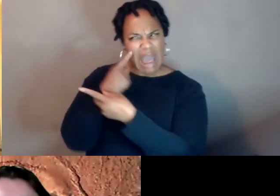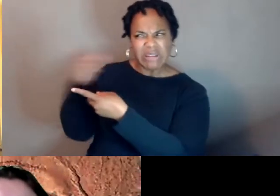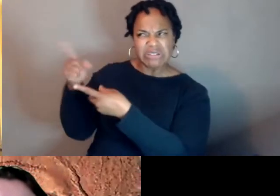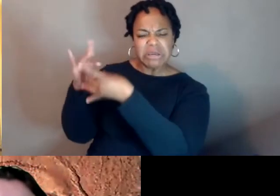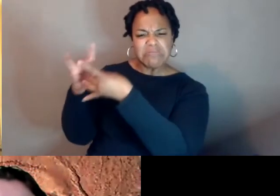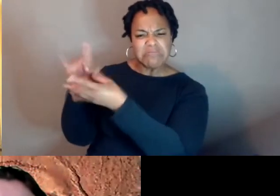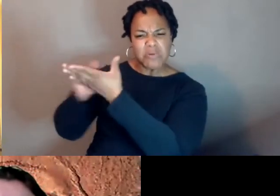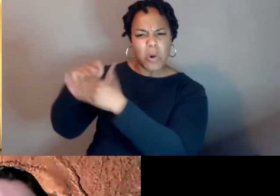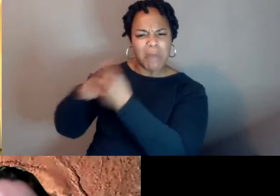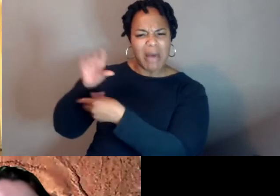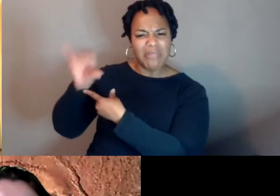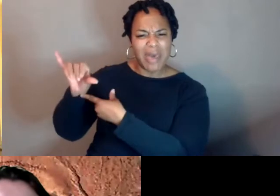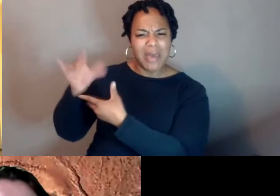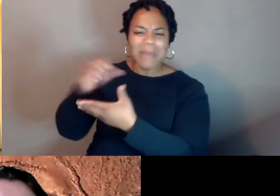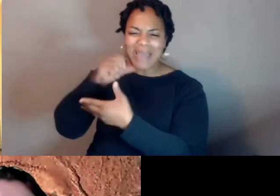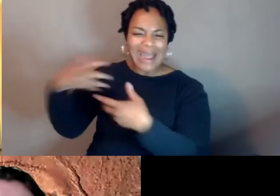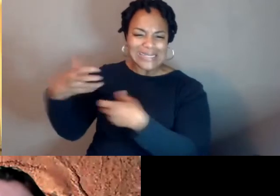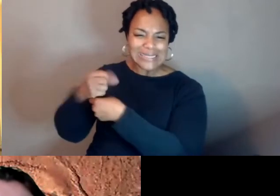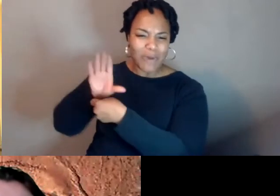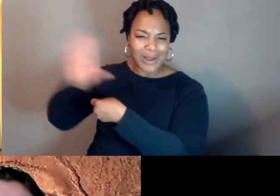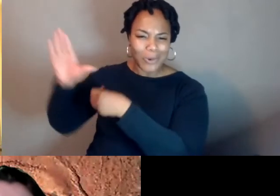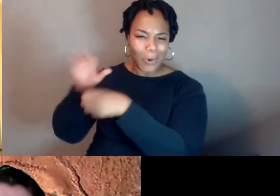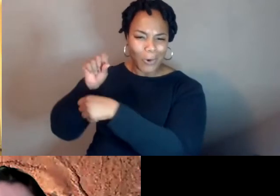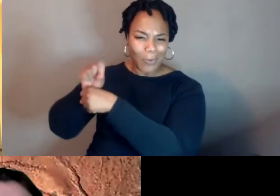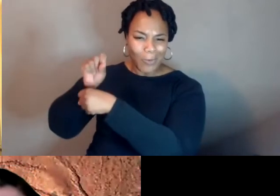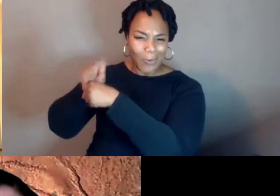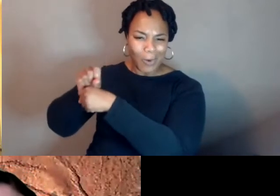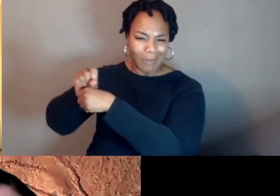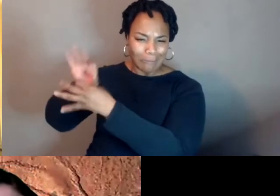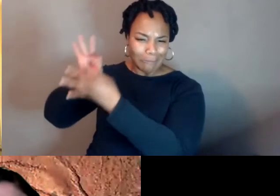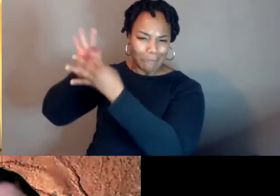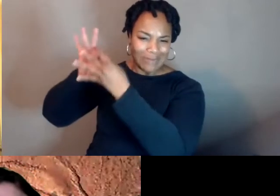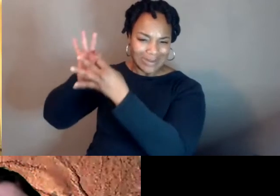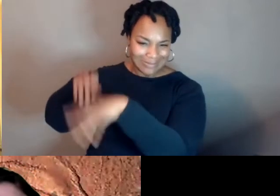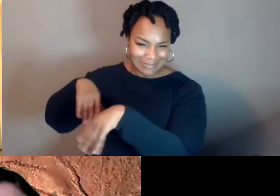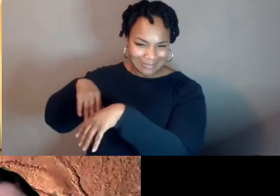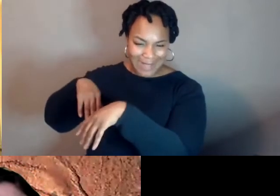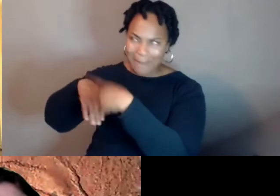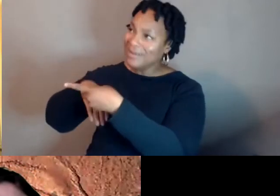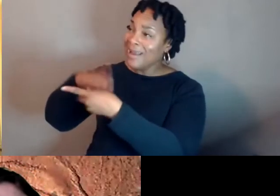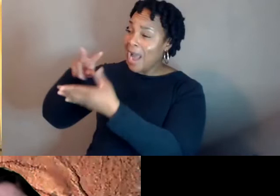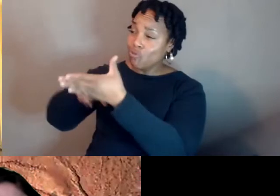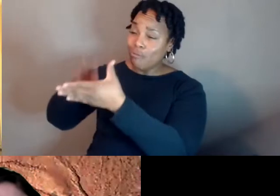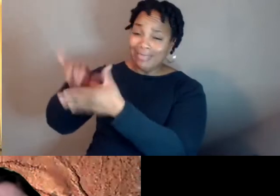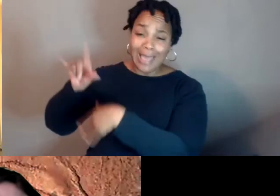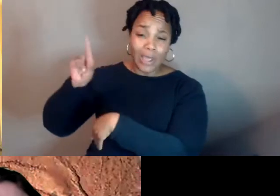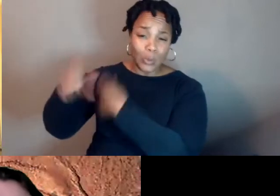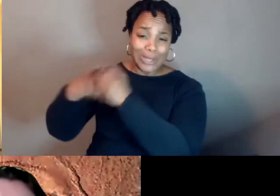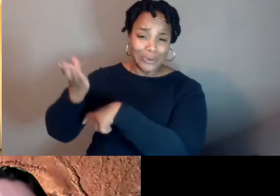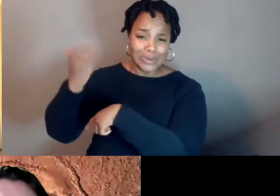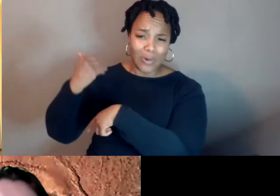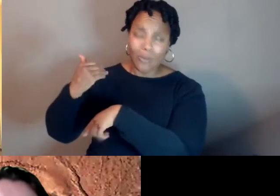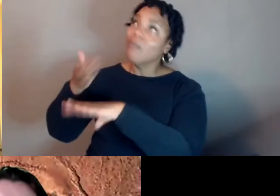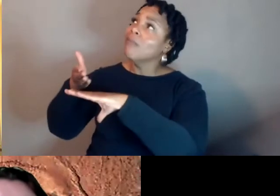not be representing her properly. You have to remember it's been about 20 years, more than